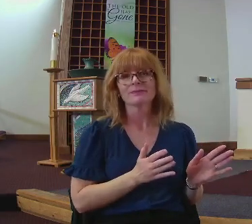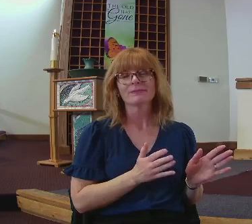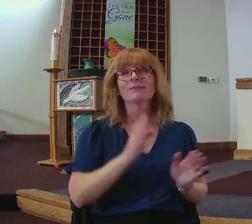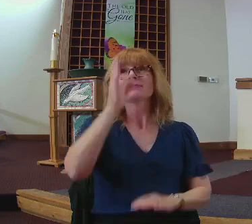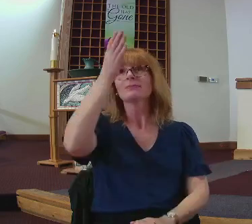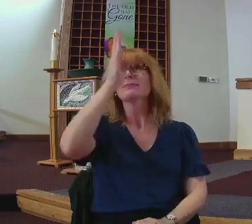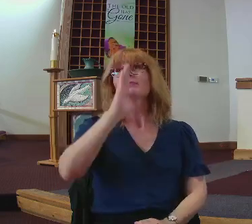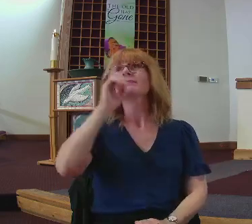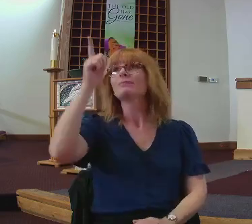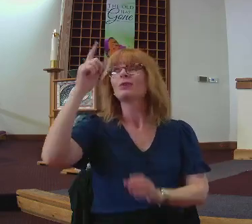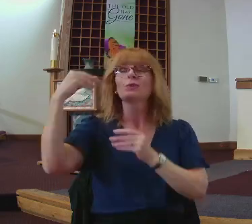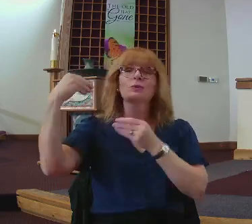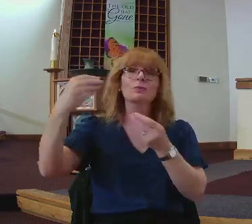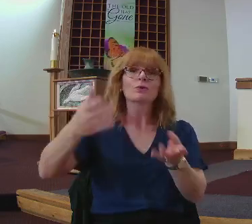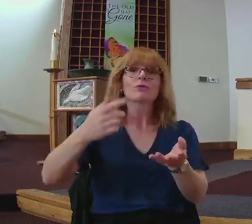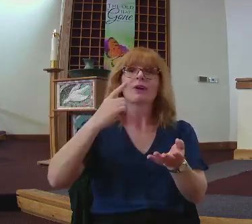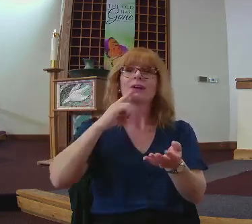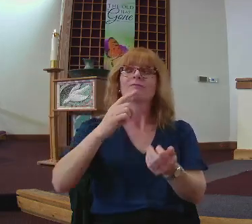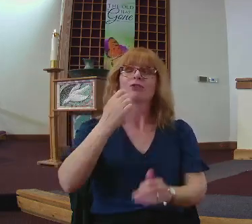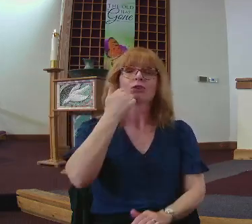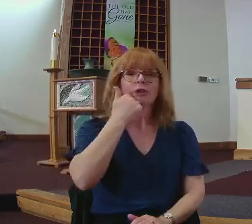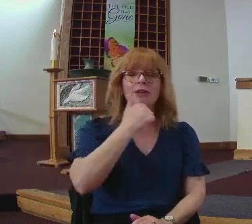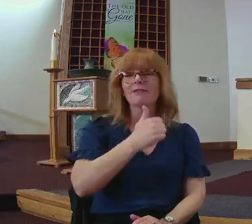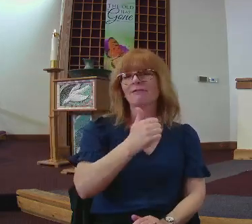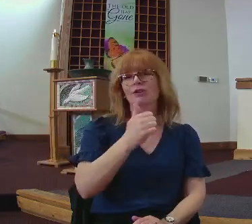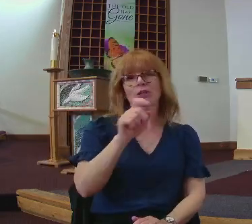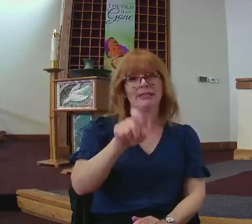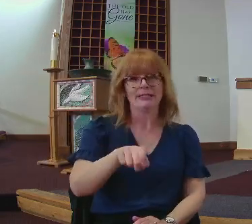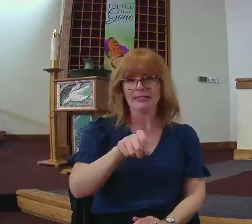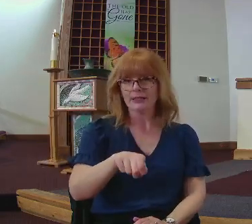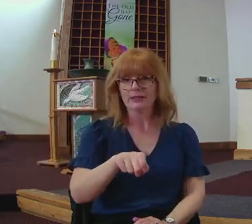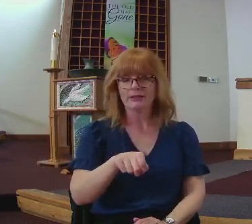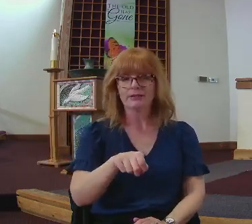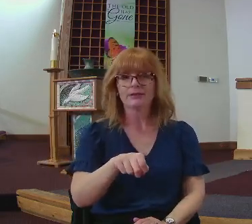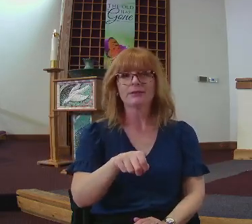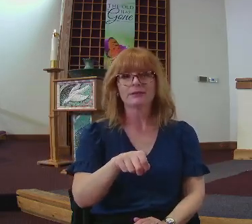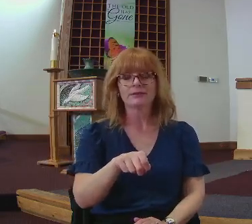Oh God, you provide for our every need.